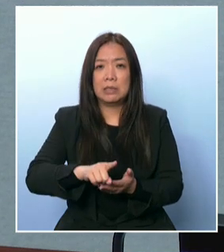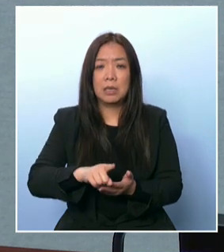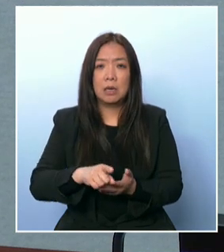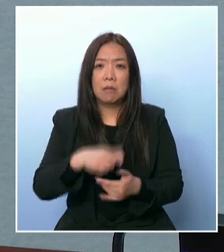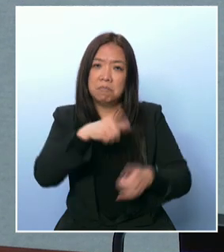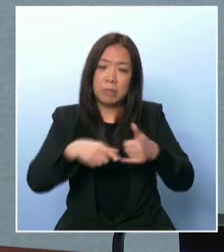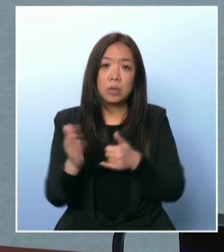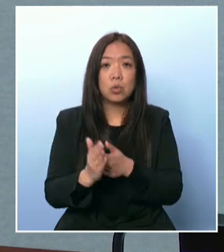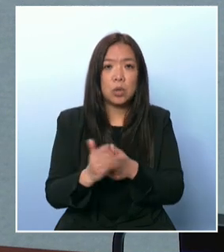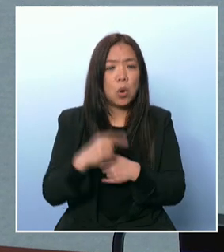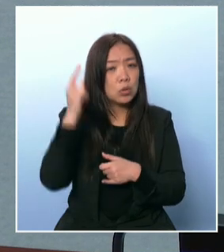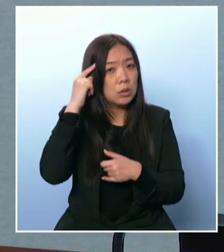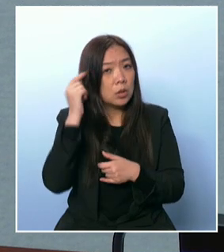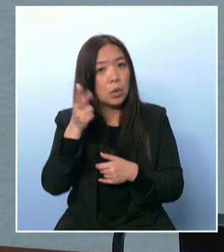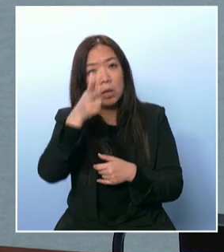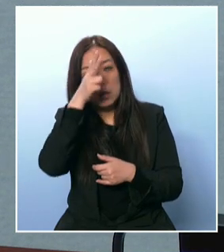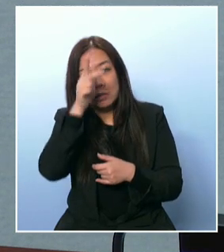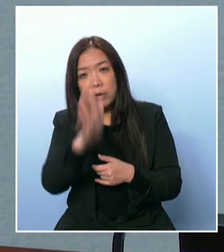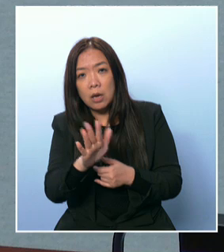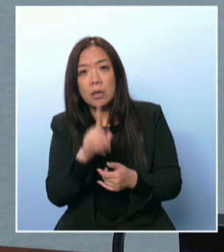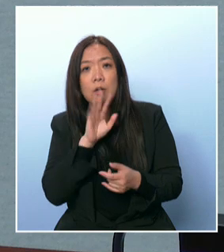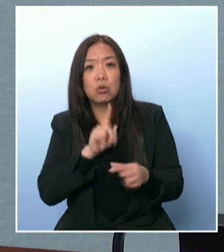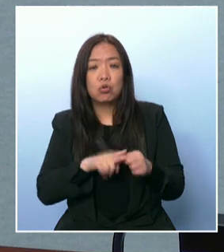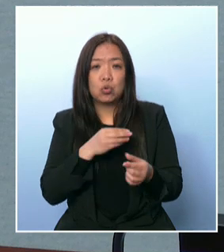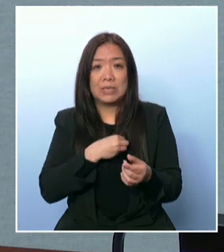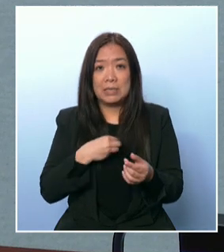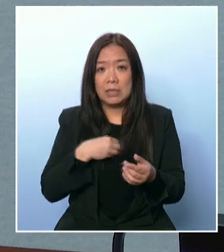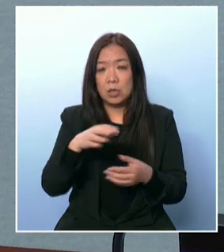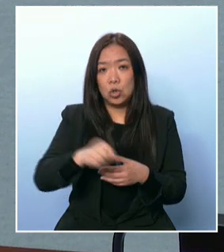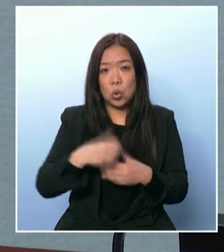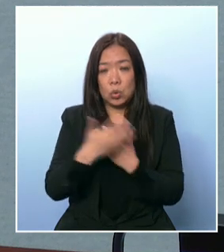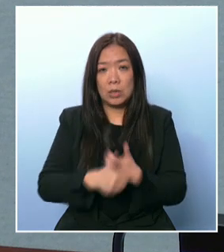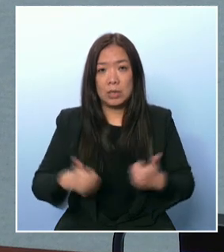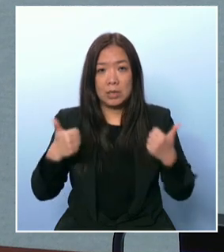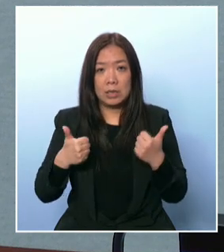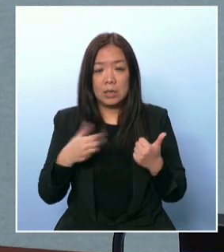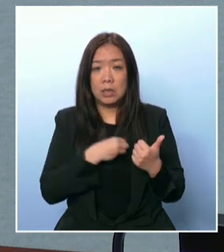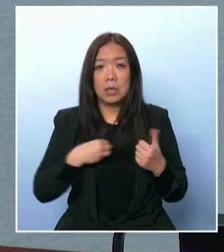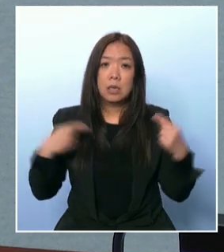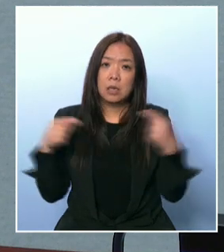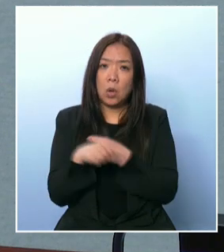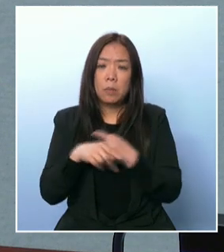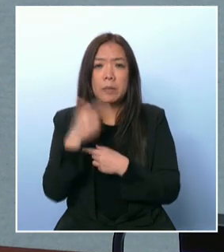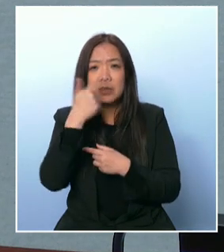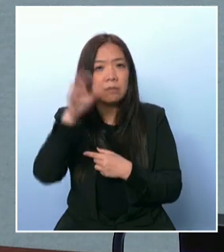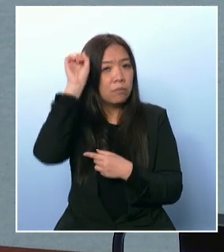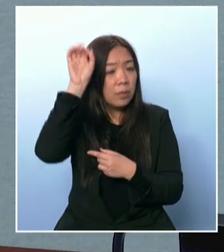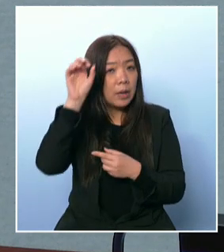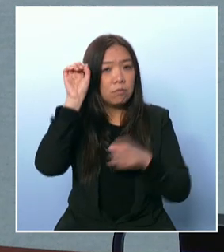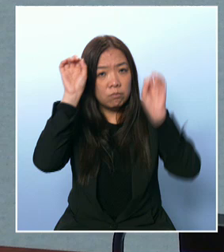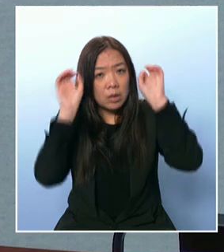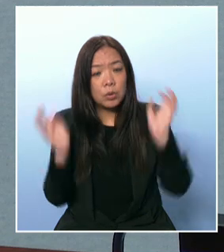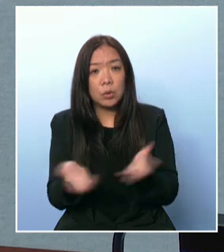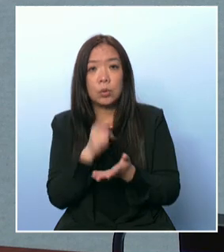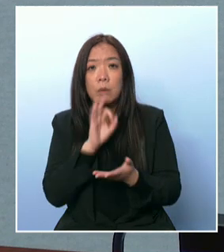practitioners registered on e-health. So in terms of usage of e-health by